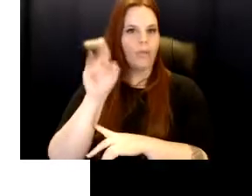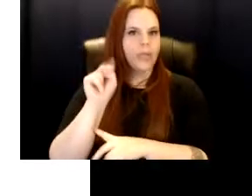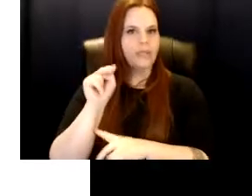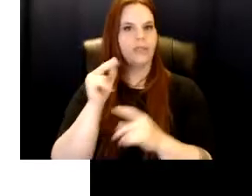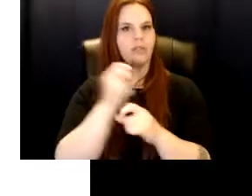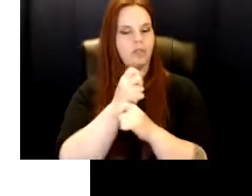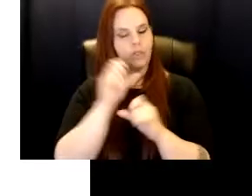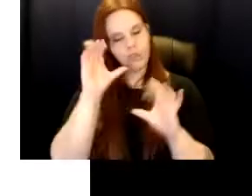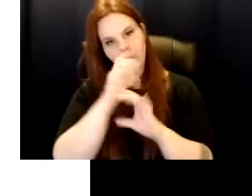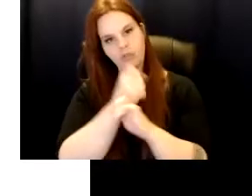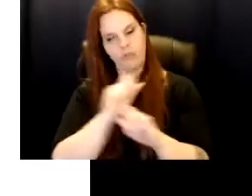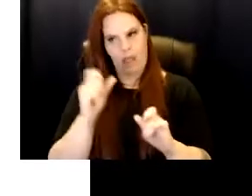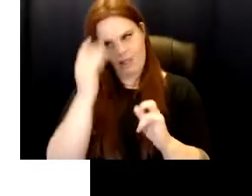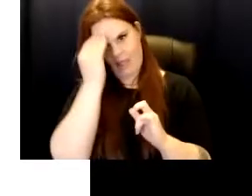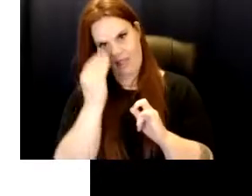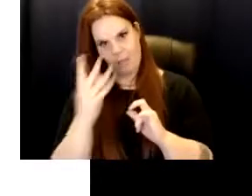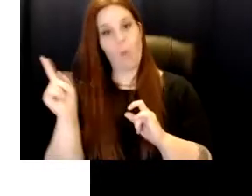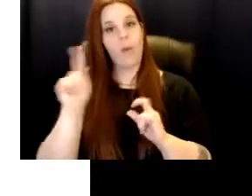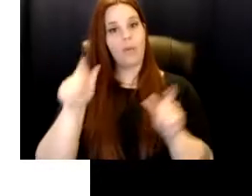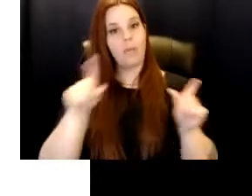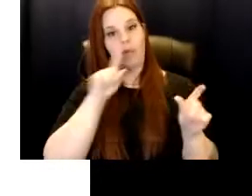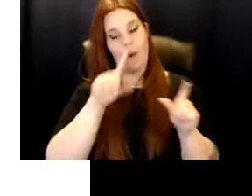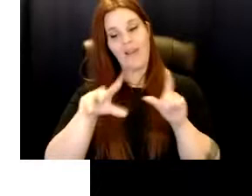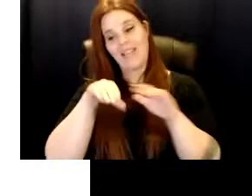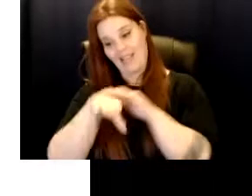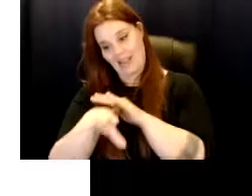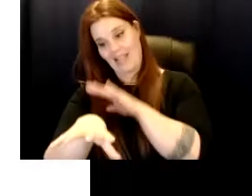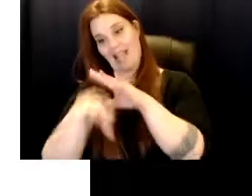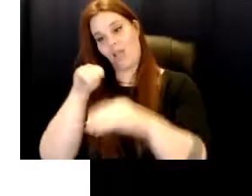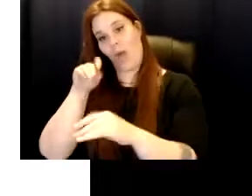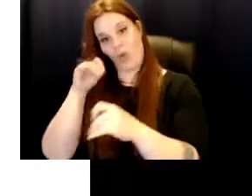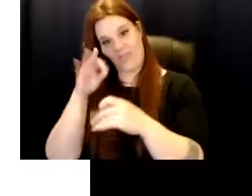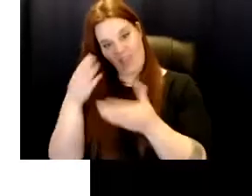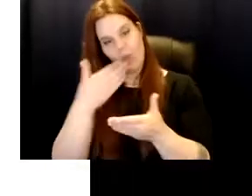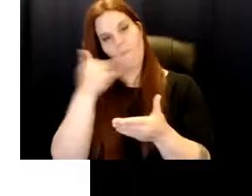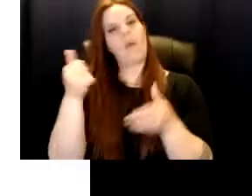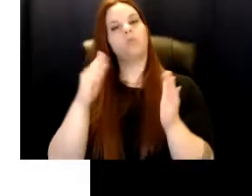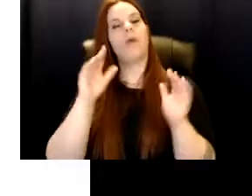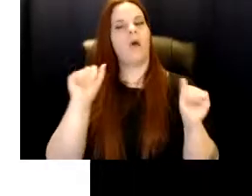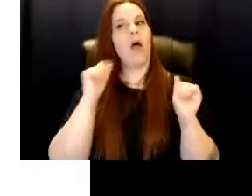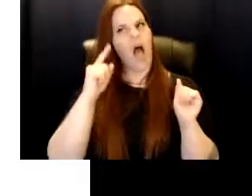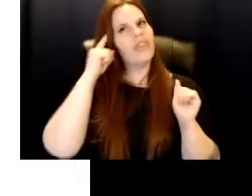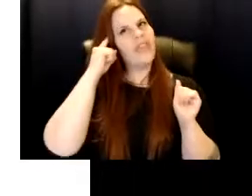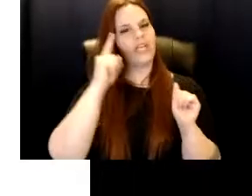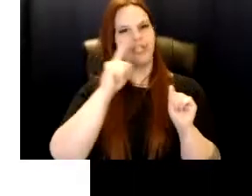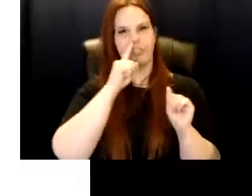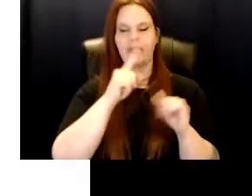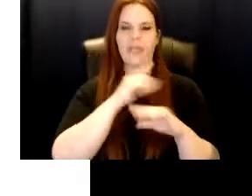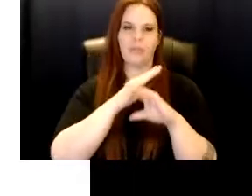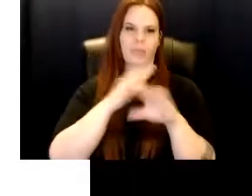know where people are so they can get in there, get you out in the best way possible. But yeah, I think that is certainly